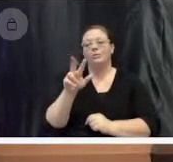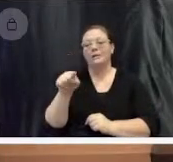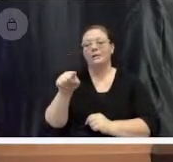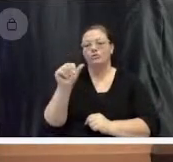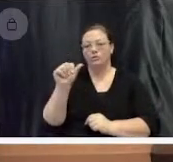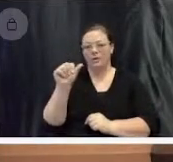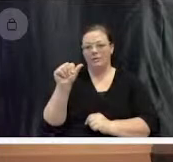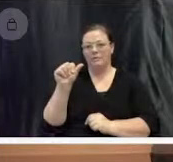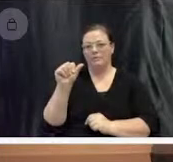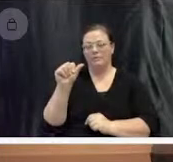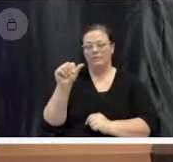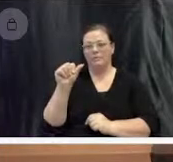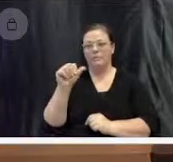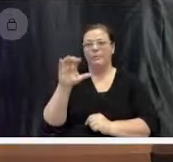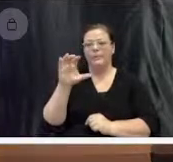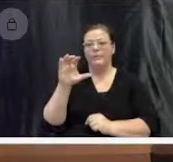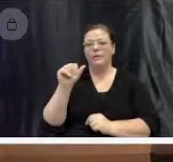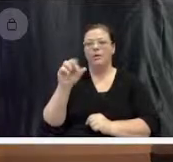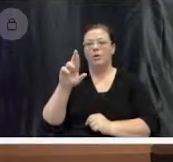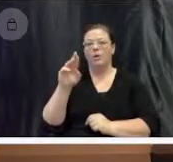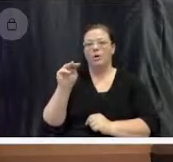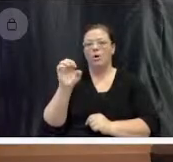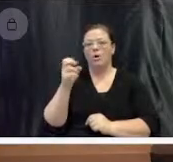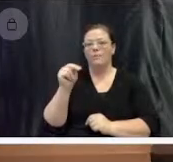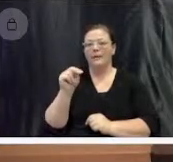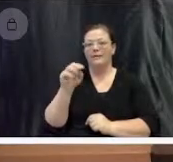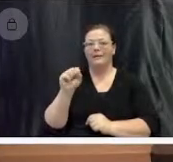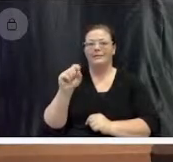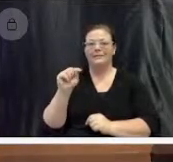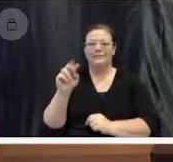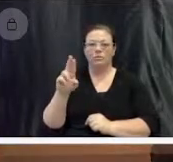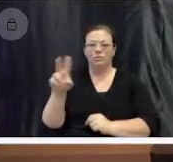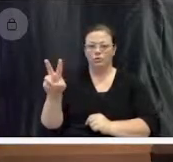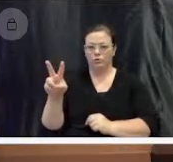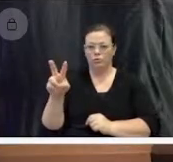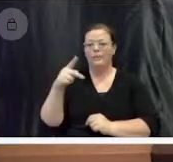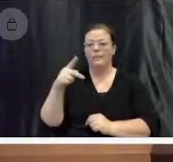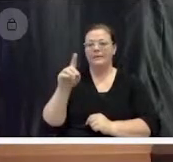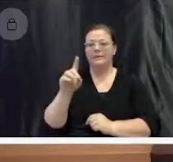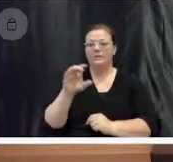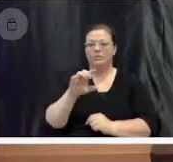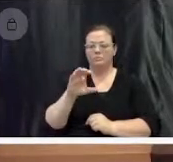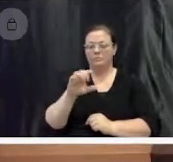Z9293-A, Carmen, STR2, PD-C,